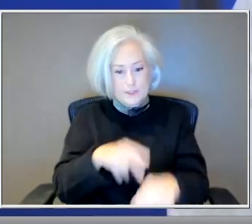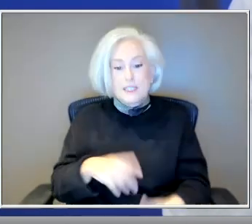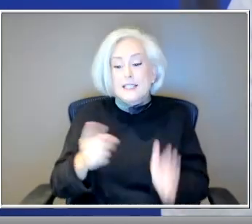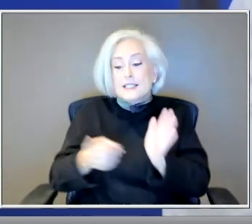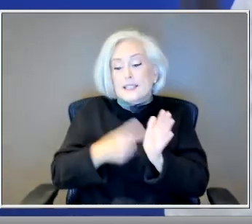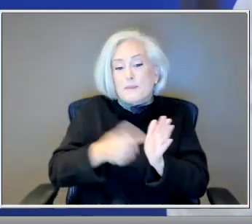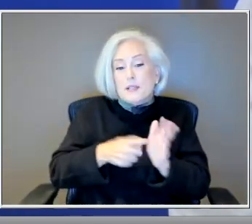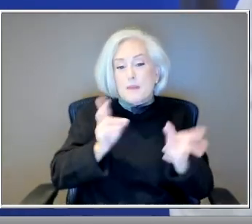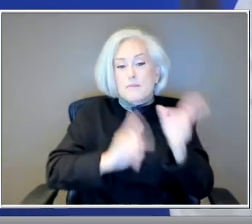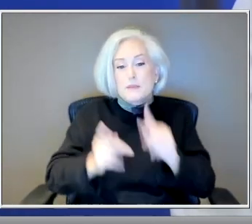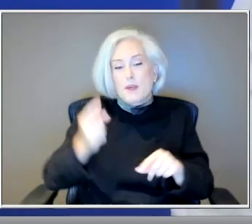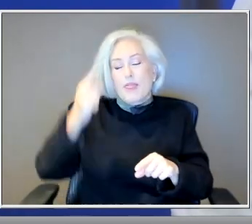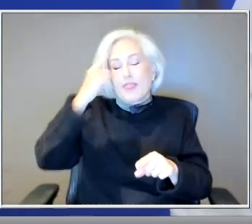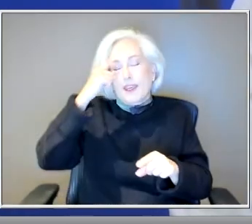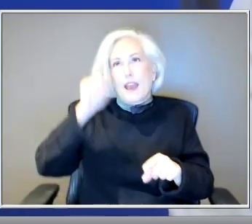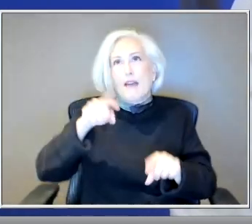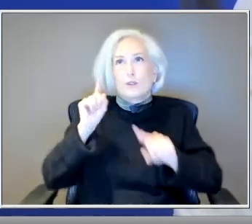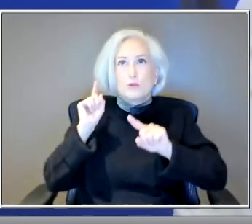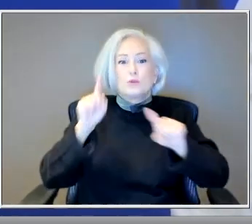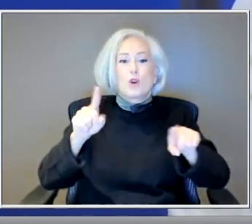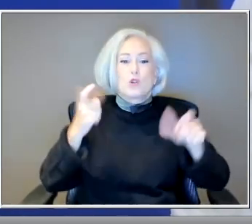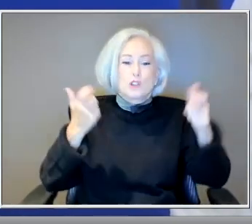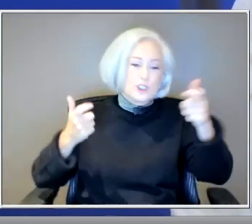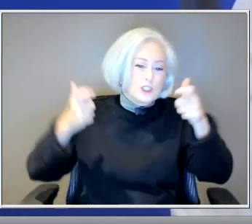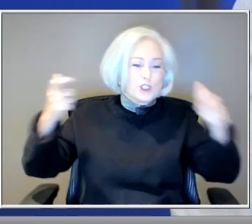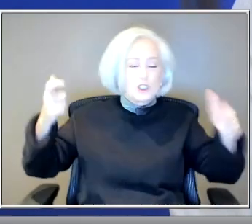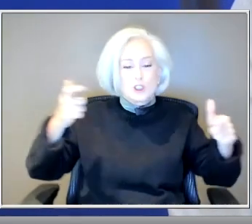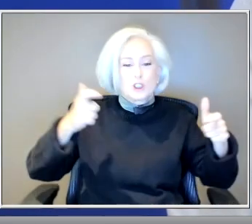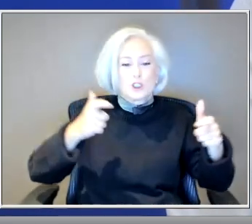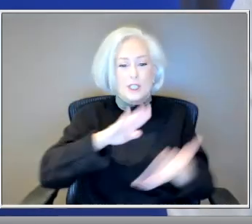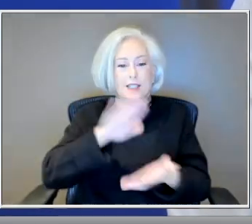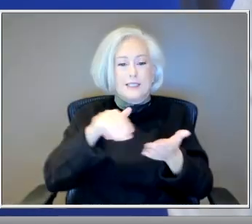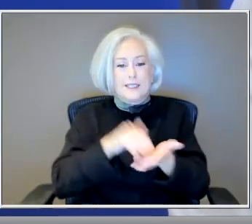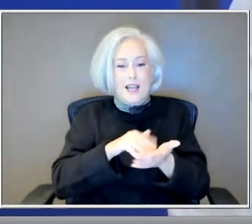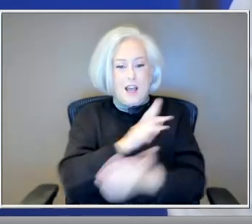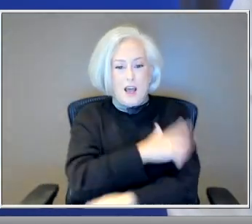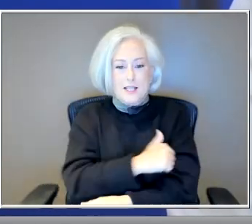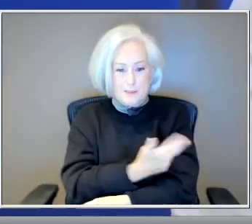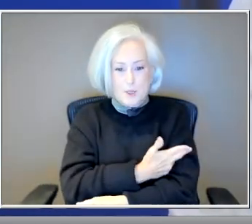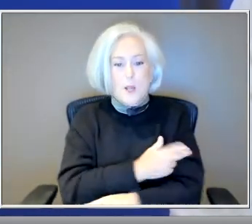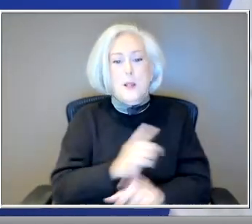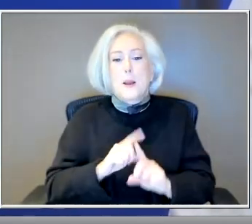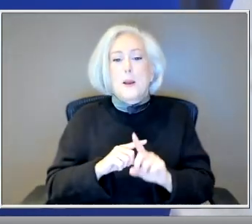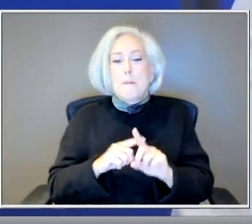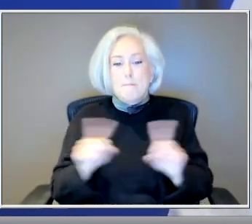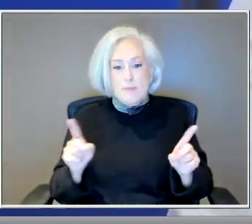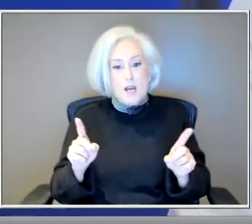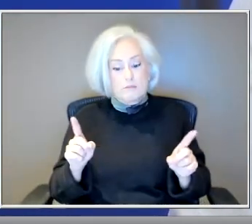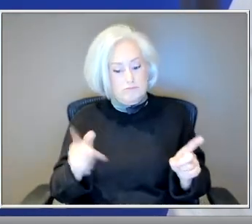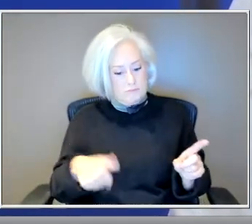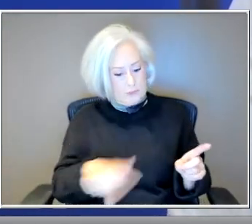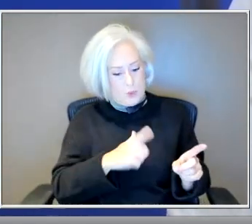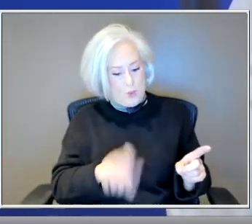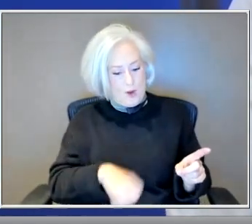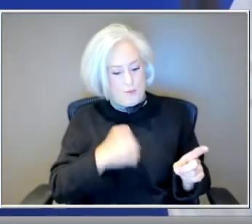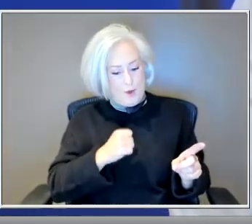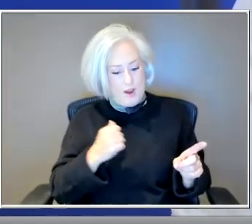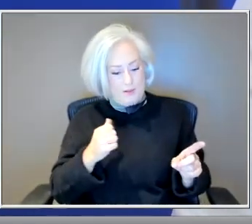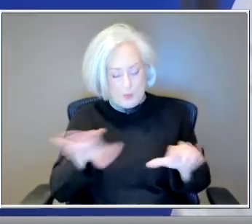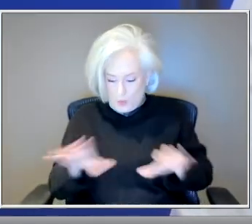types of procedures. And I think, one of the things I'm most proud of here at KU is that we're doing those types of procedures here.